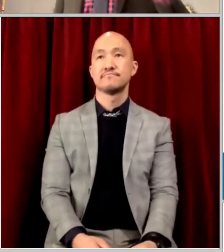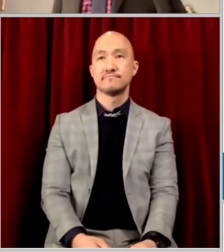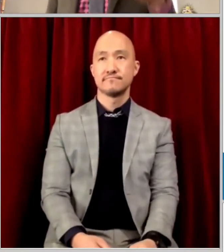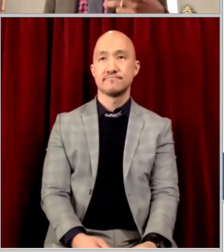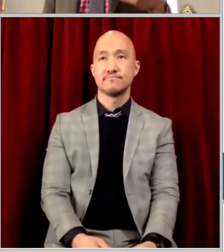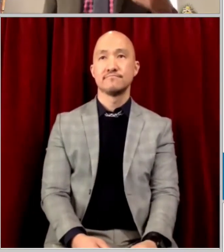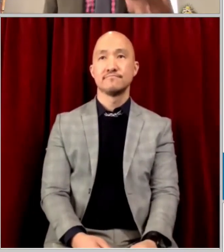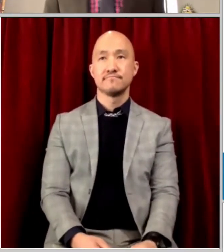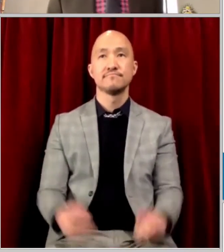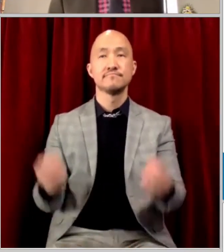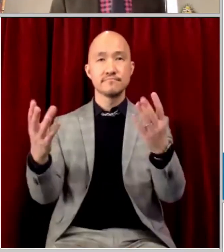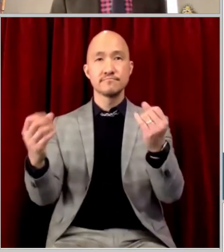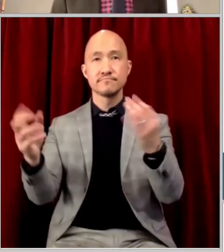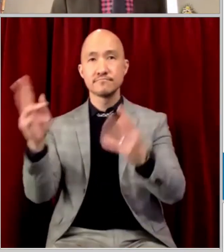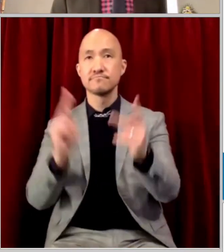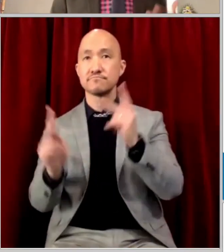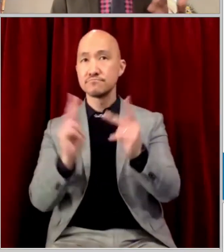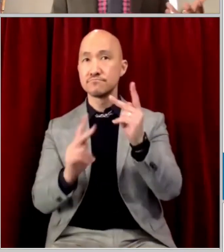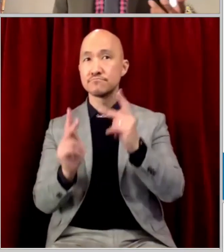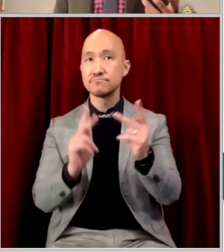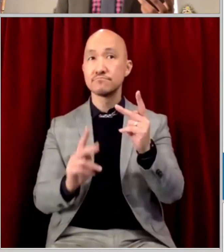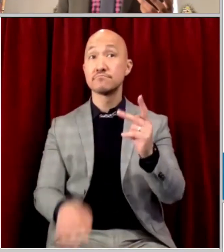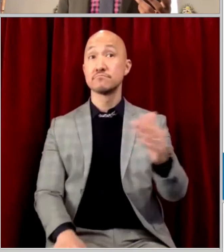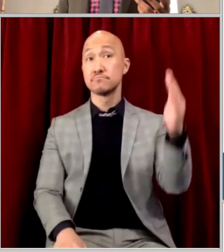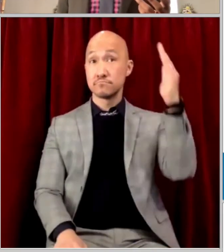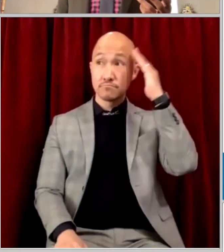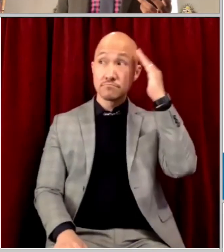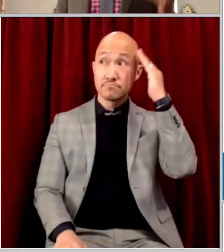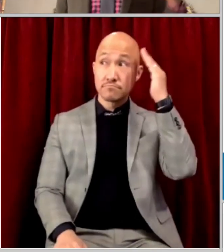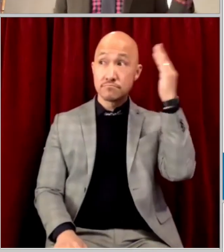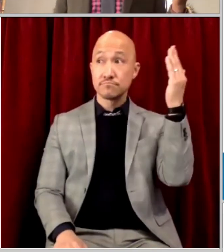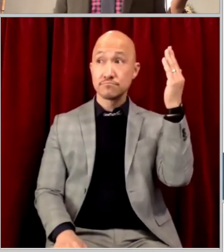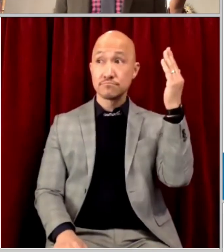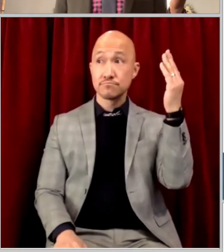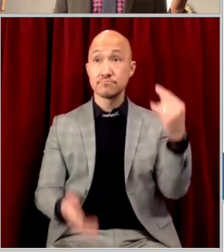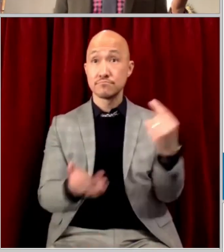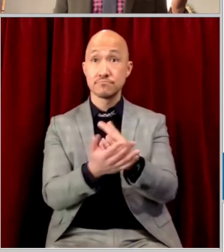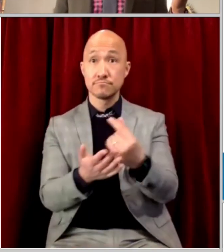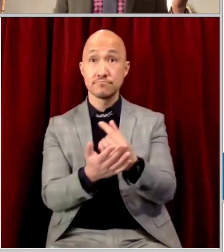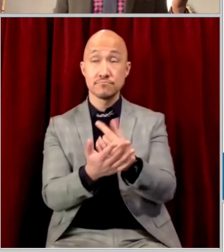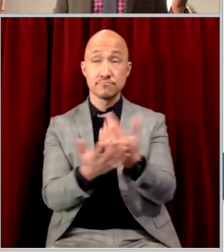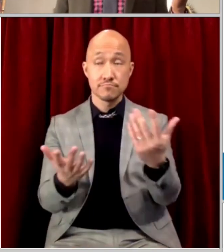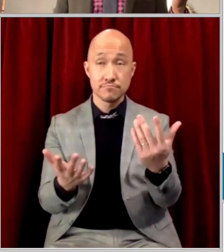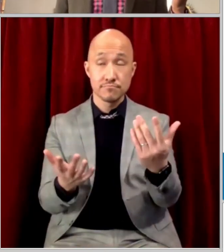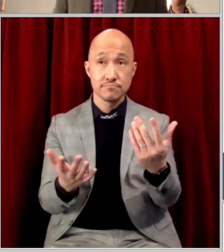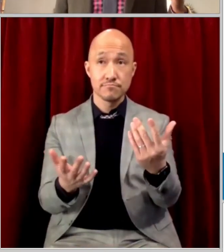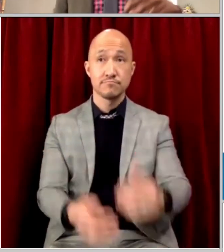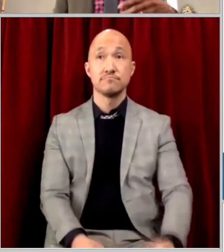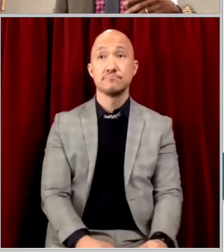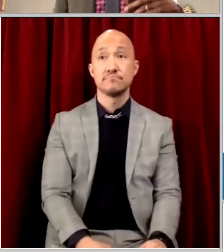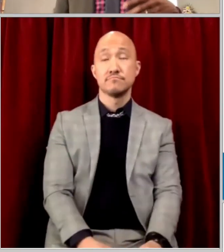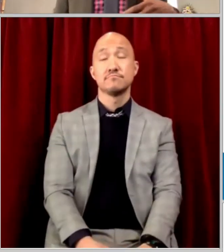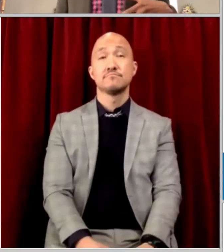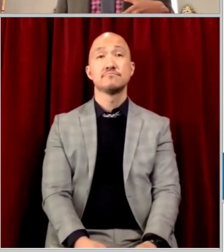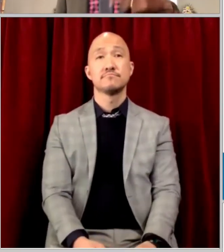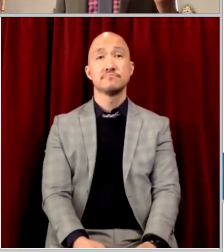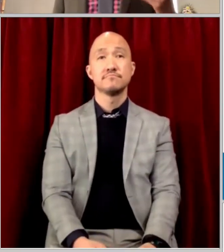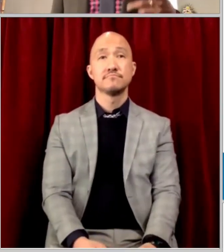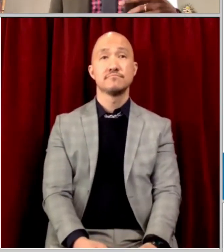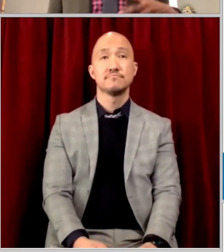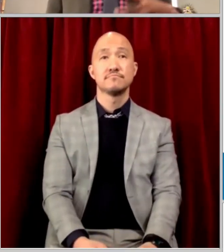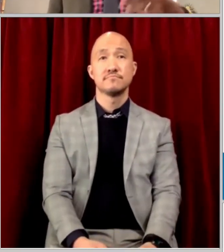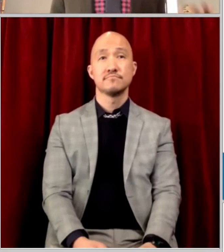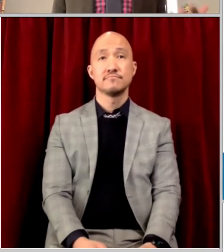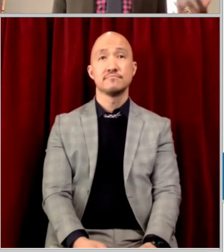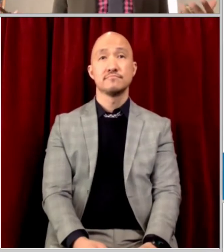oh man, great job. Well, praise God. All glory to God. Right? And you know, I know